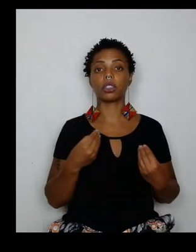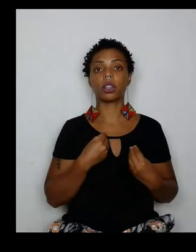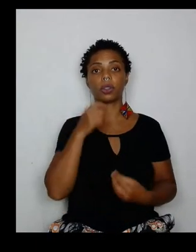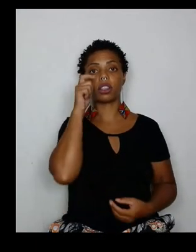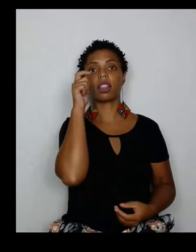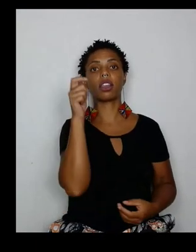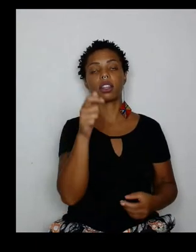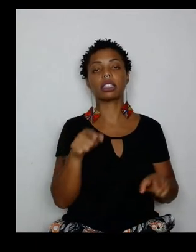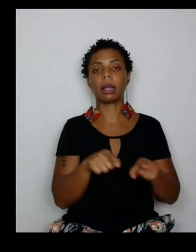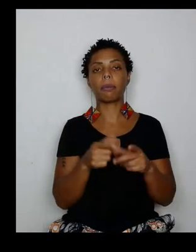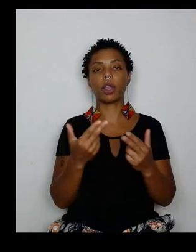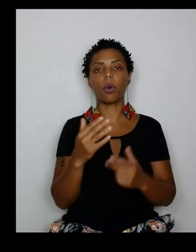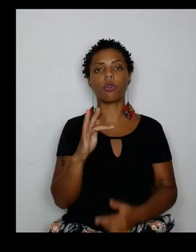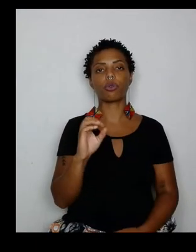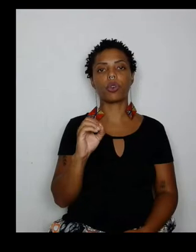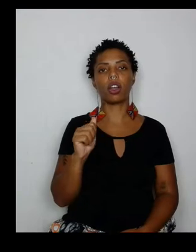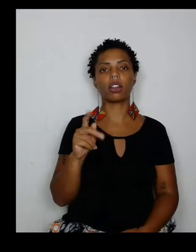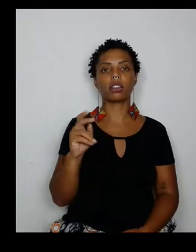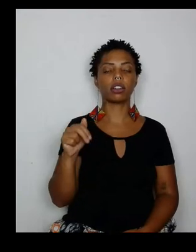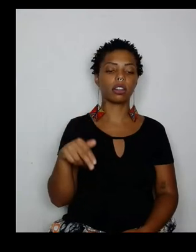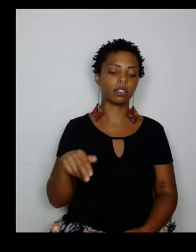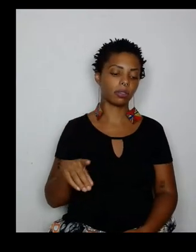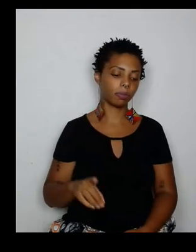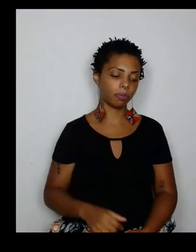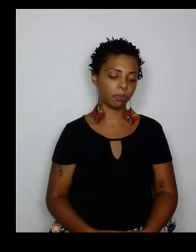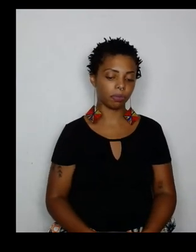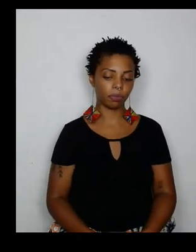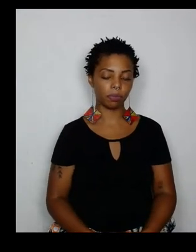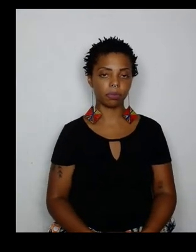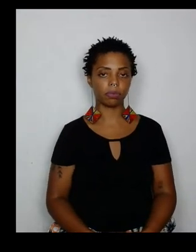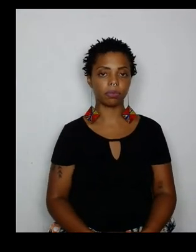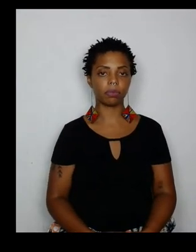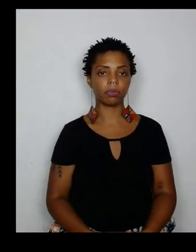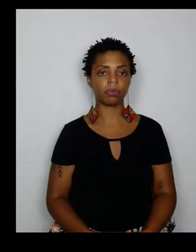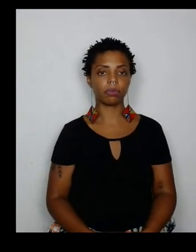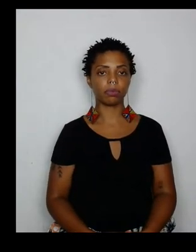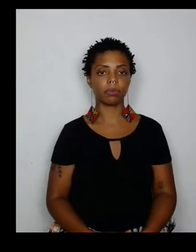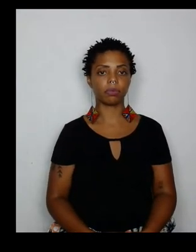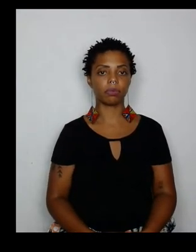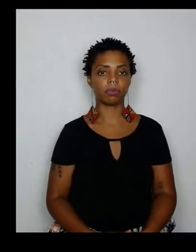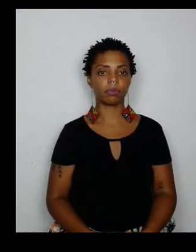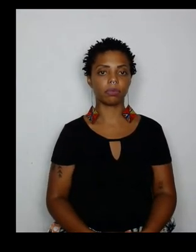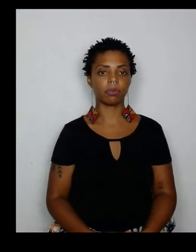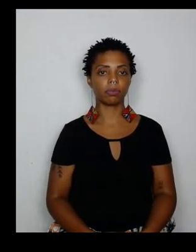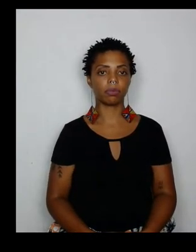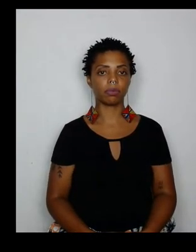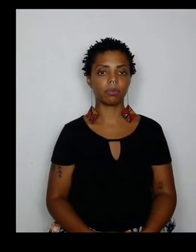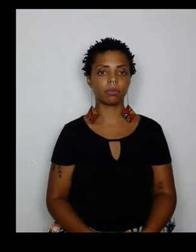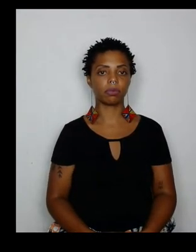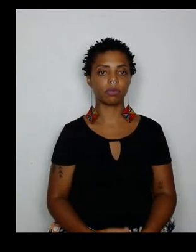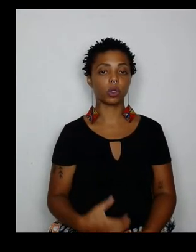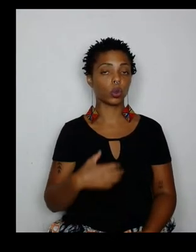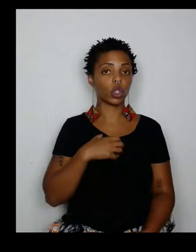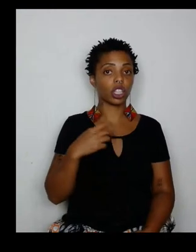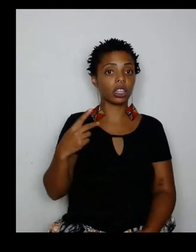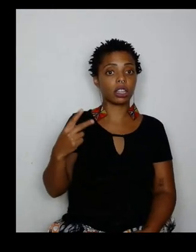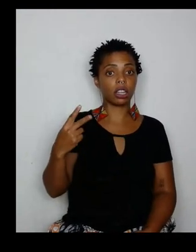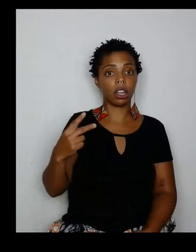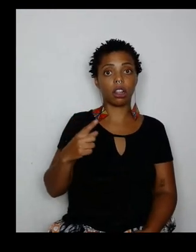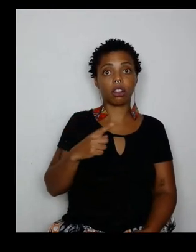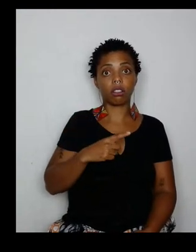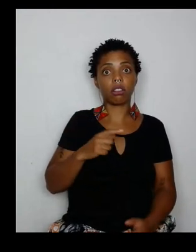some bigotry also came a new way of understanding what it was to describe the american self so that was why for me